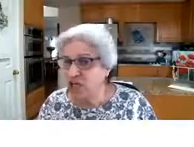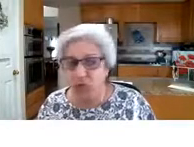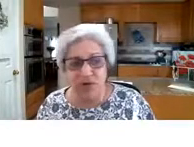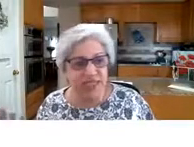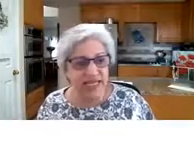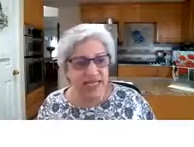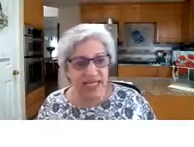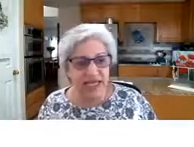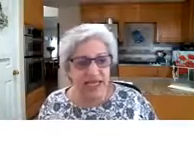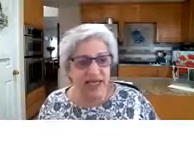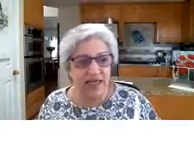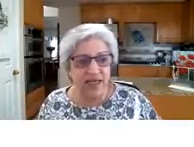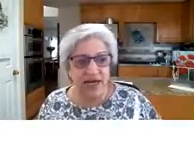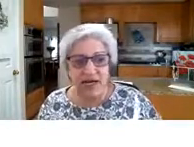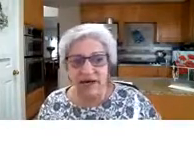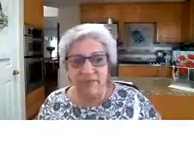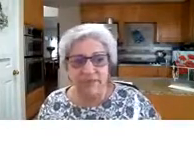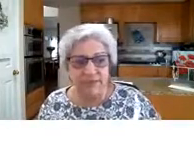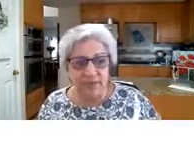Again, you know, we're seeing,